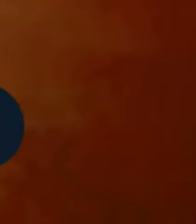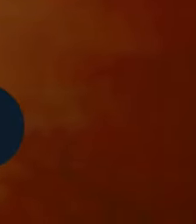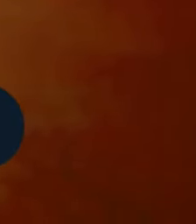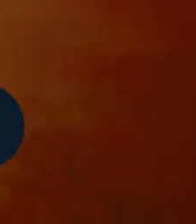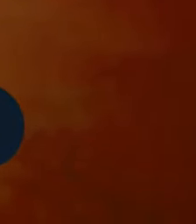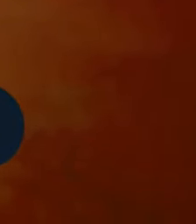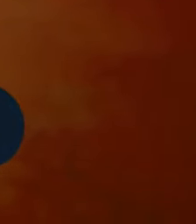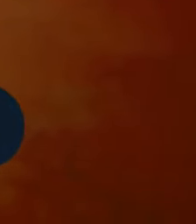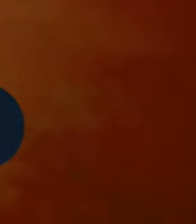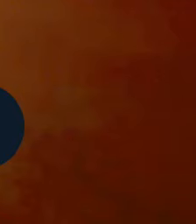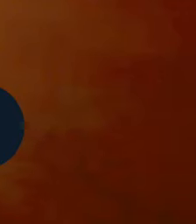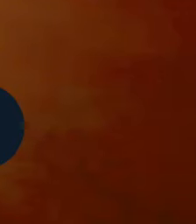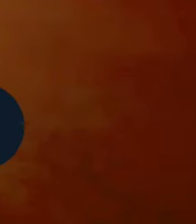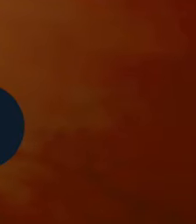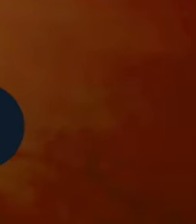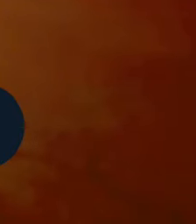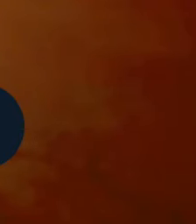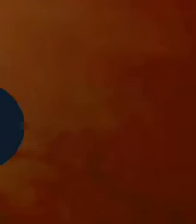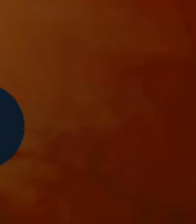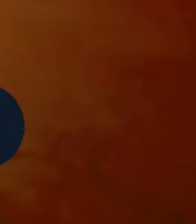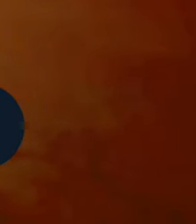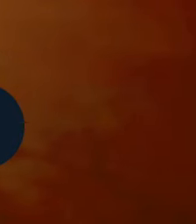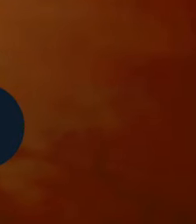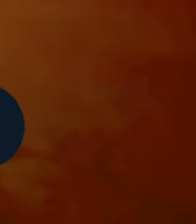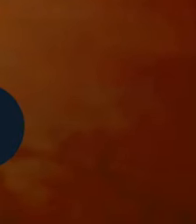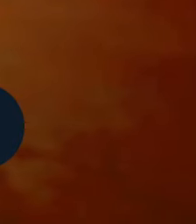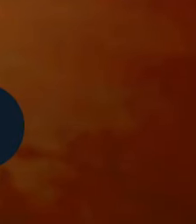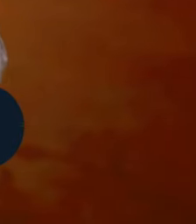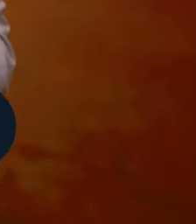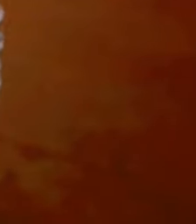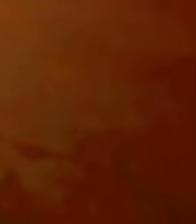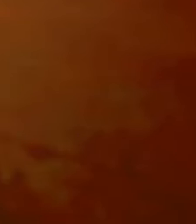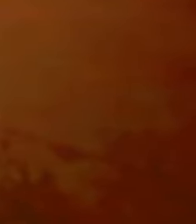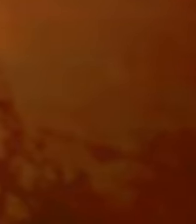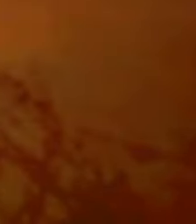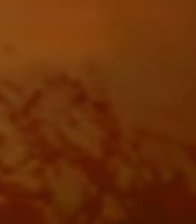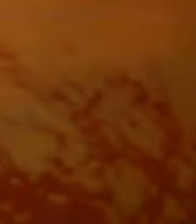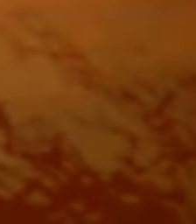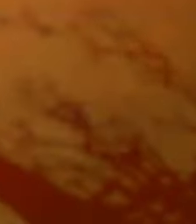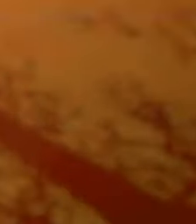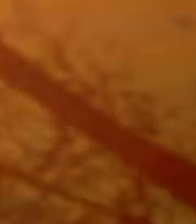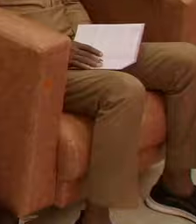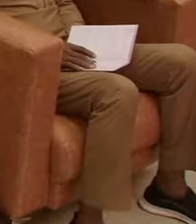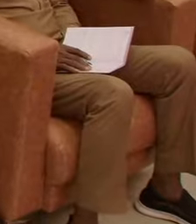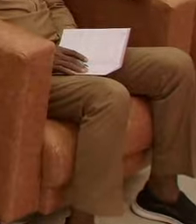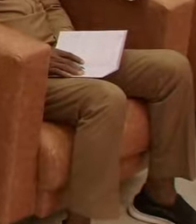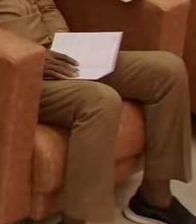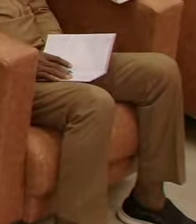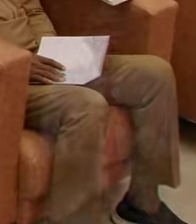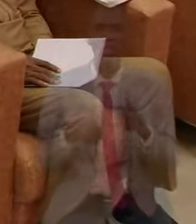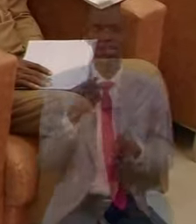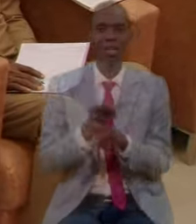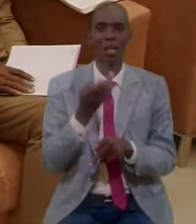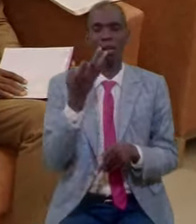the work, by the deeds, by the fruit you bear. And now, there is another kind of faith.